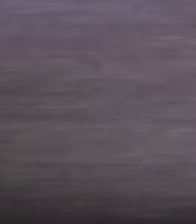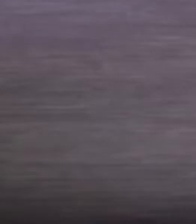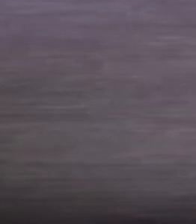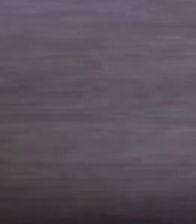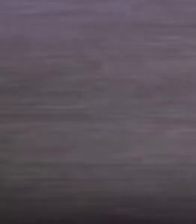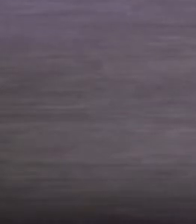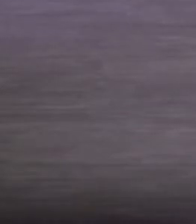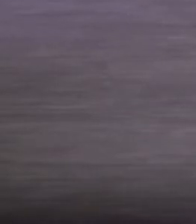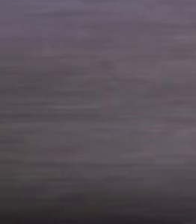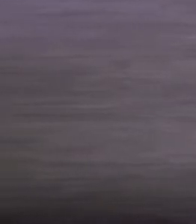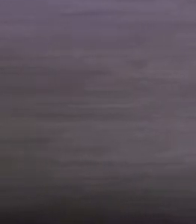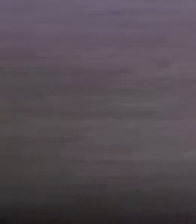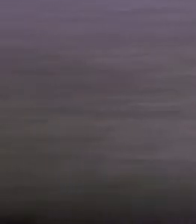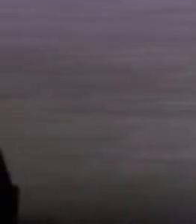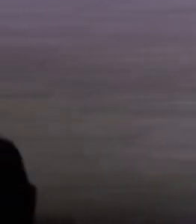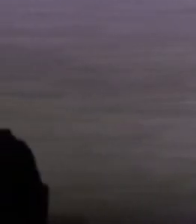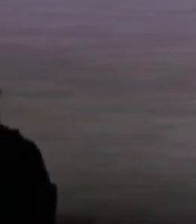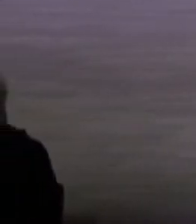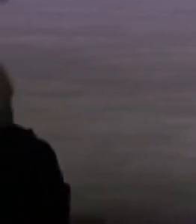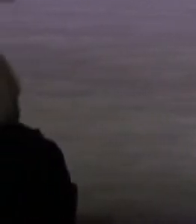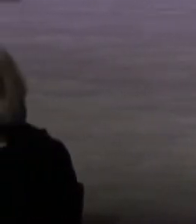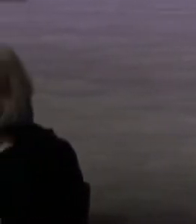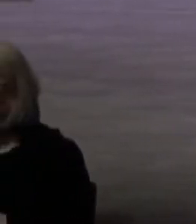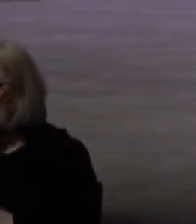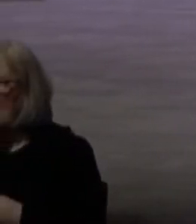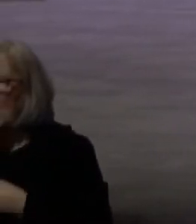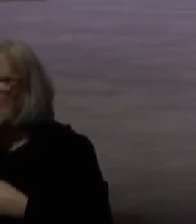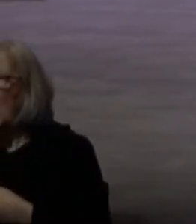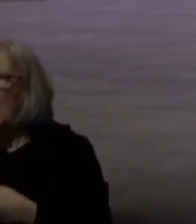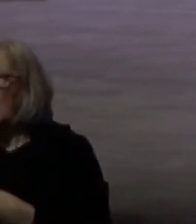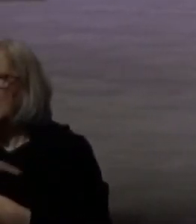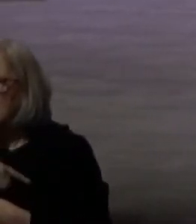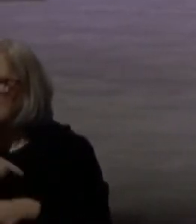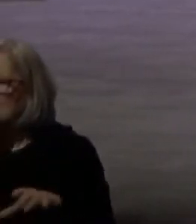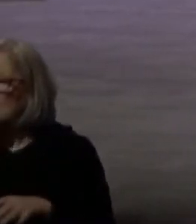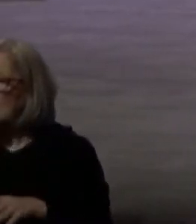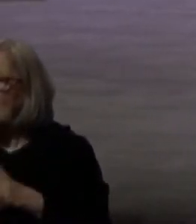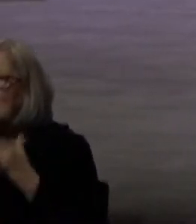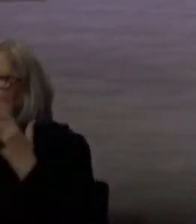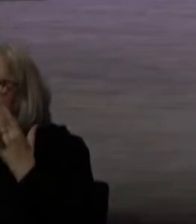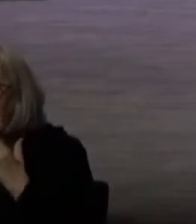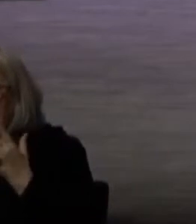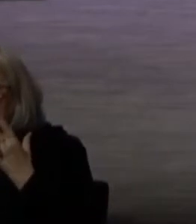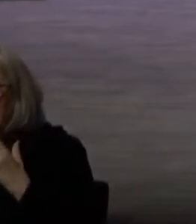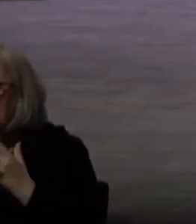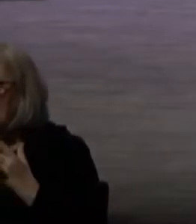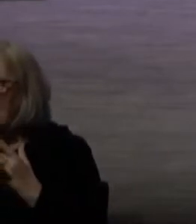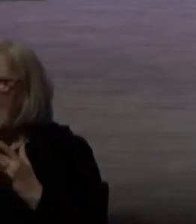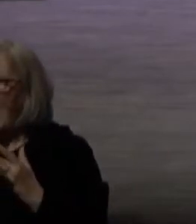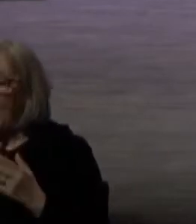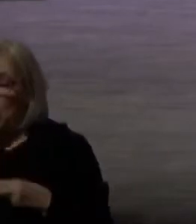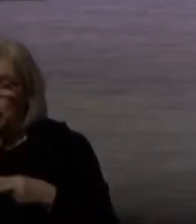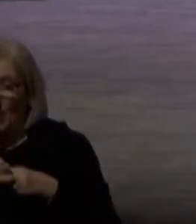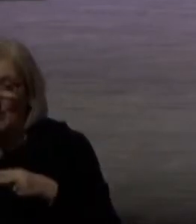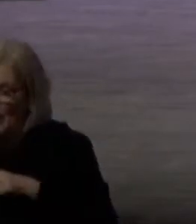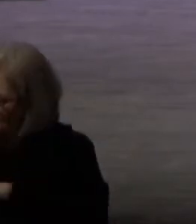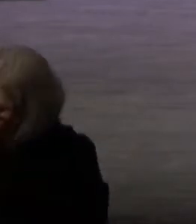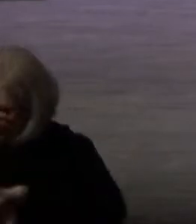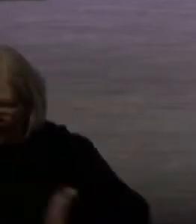Sometimes suffering drives us to desperate actions. We're willing to lay our reputation